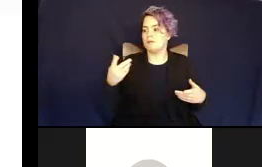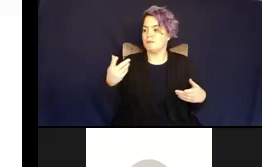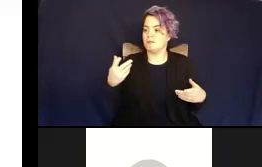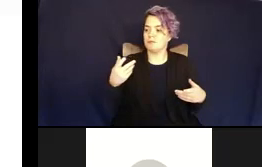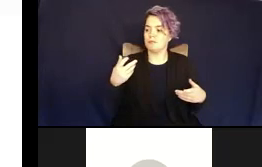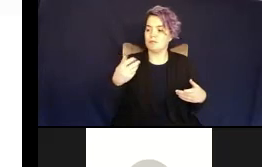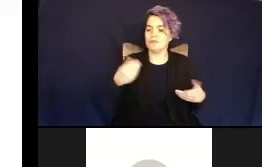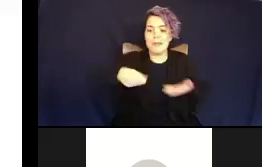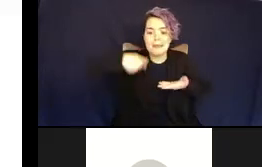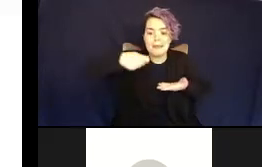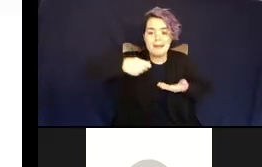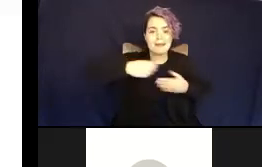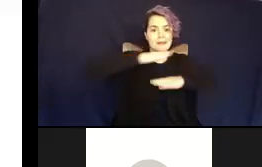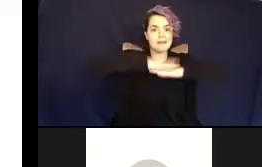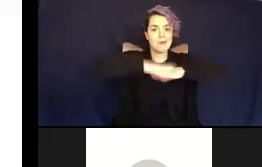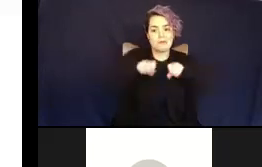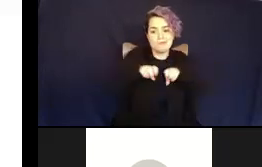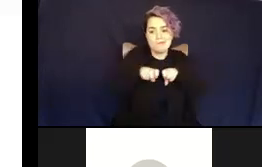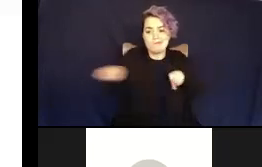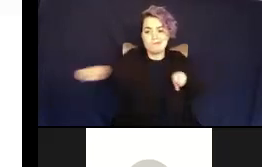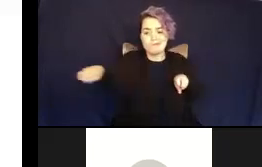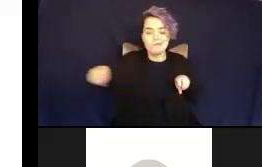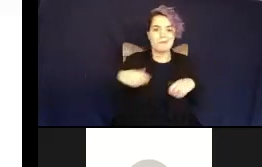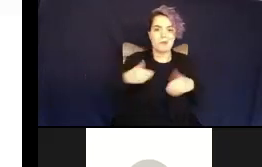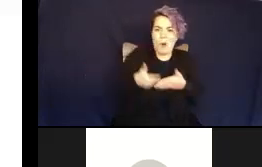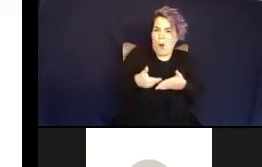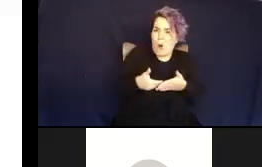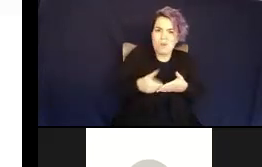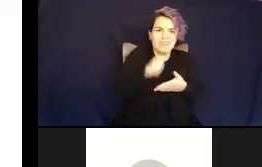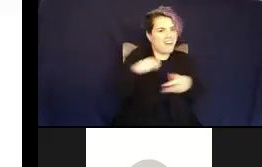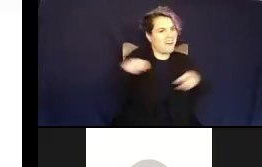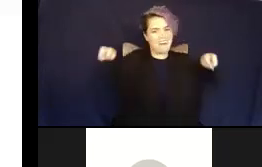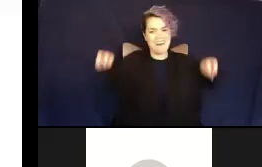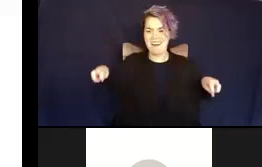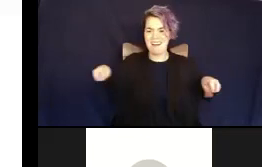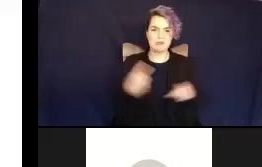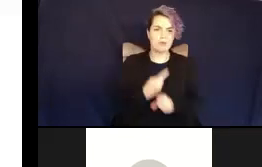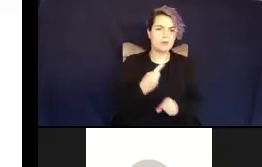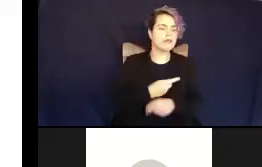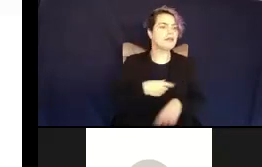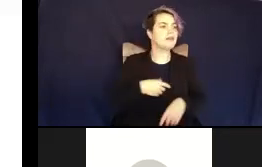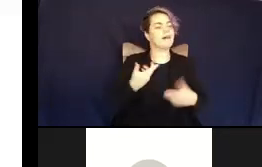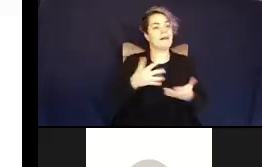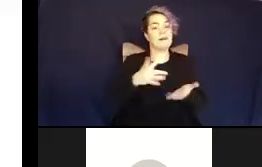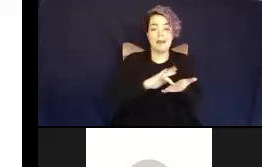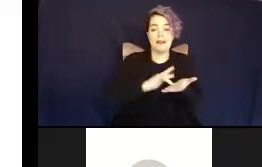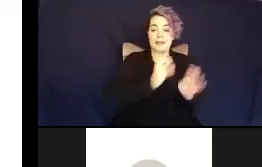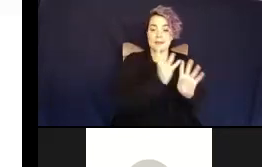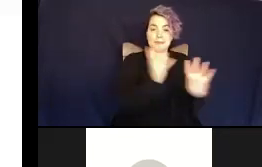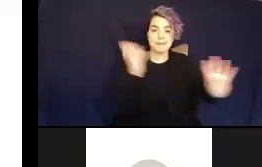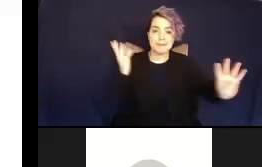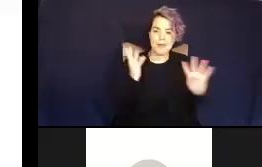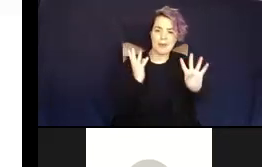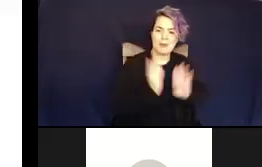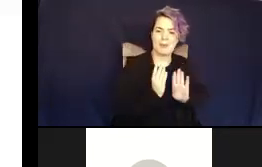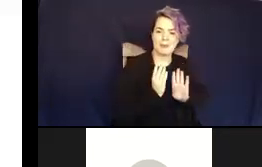people going in the elevators together. You have people waiting for medication together. You have people